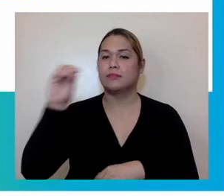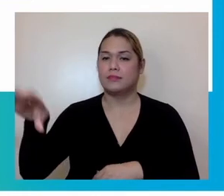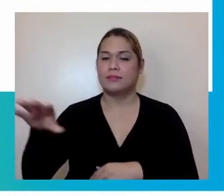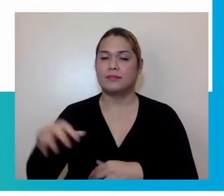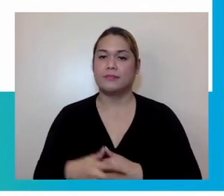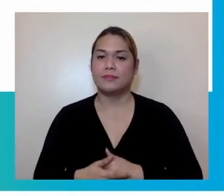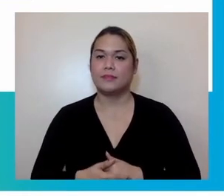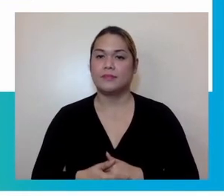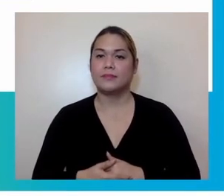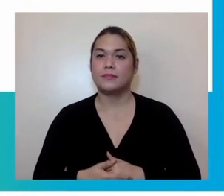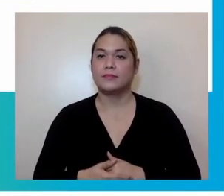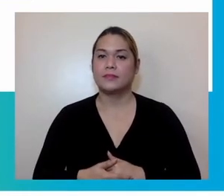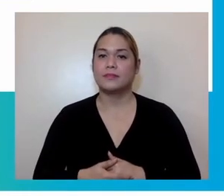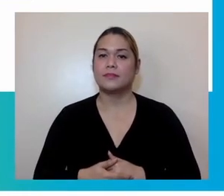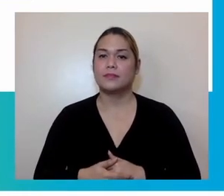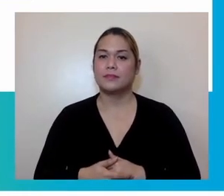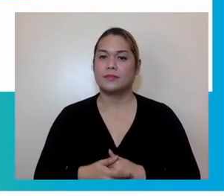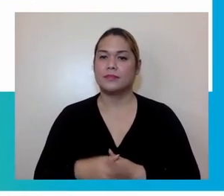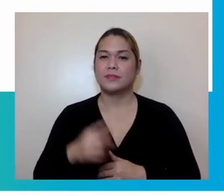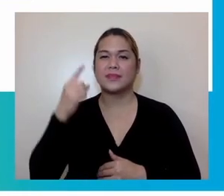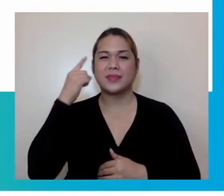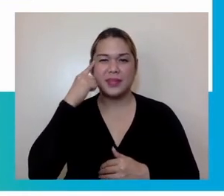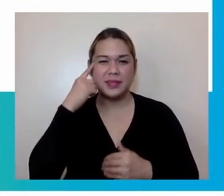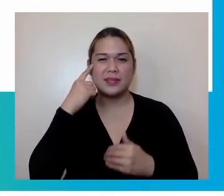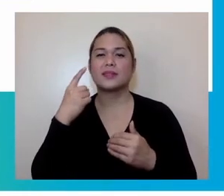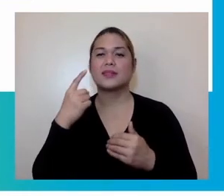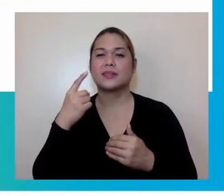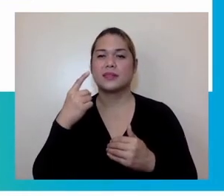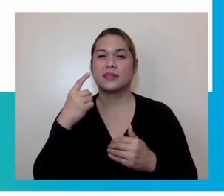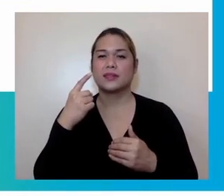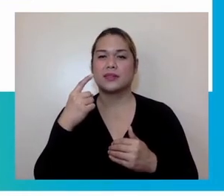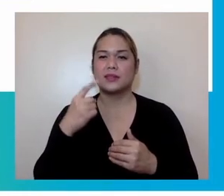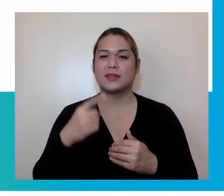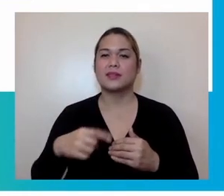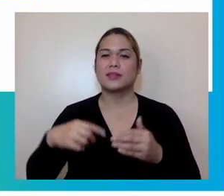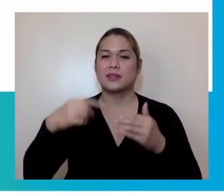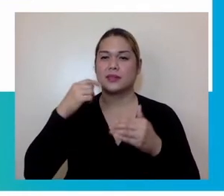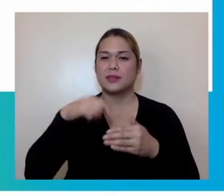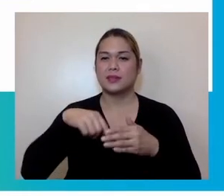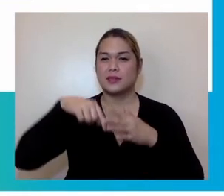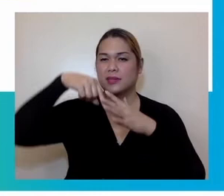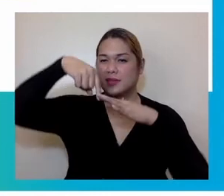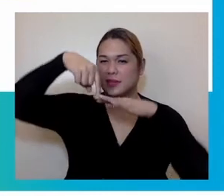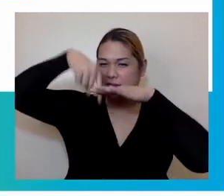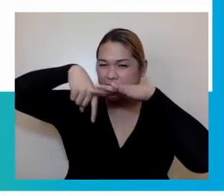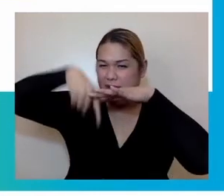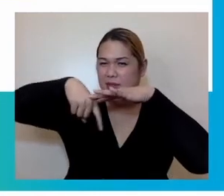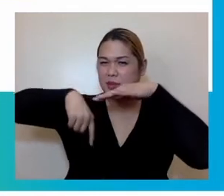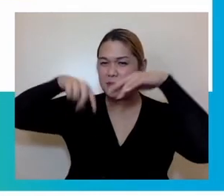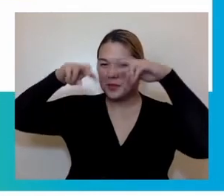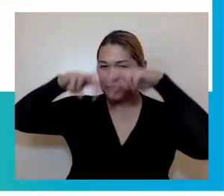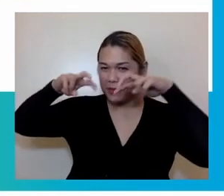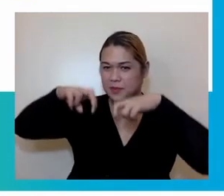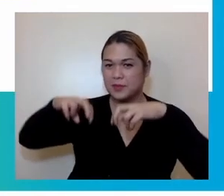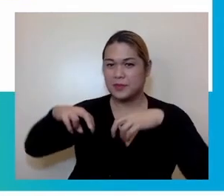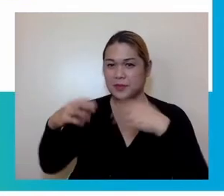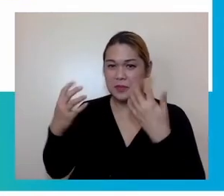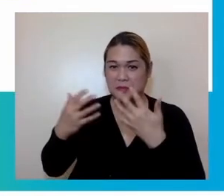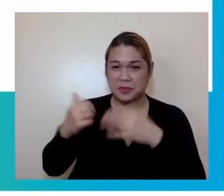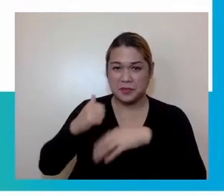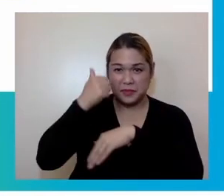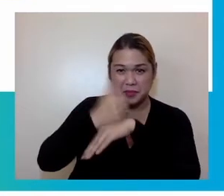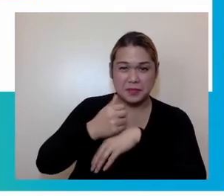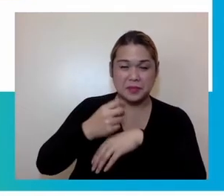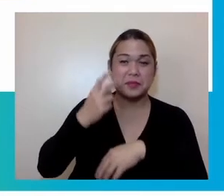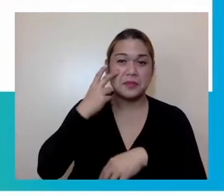the debt for the geothermal exploration and extraction is actually from